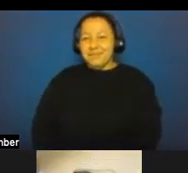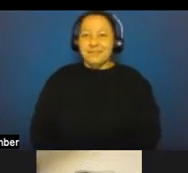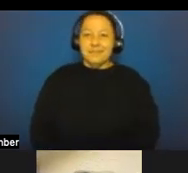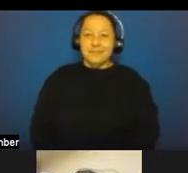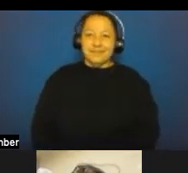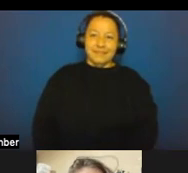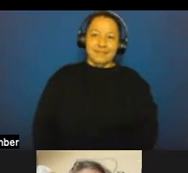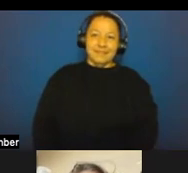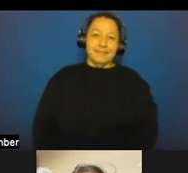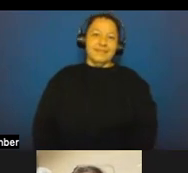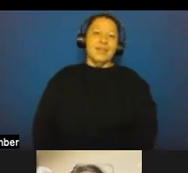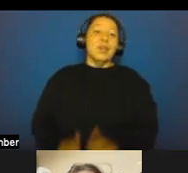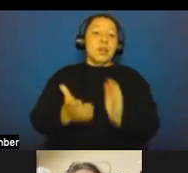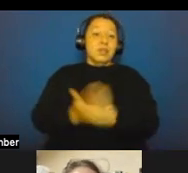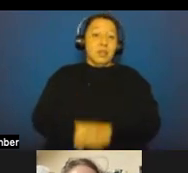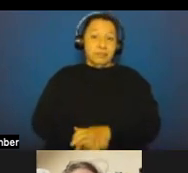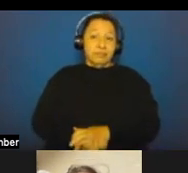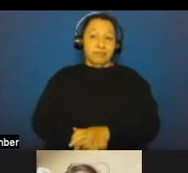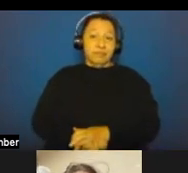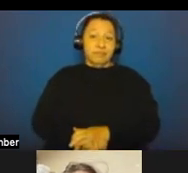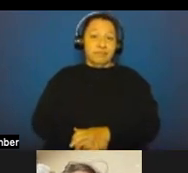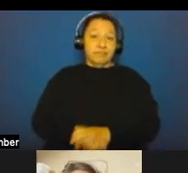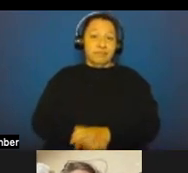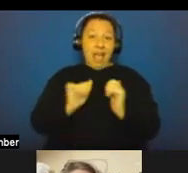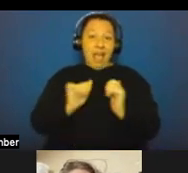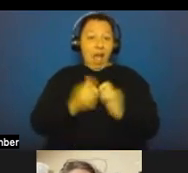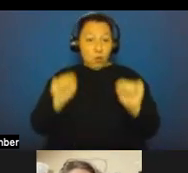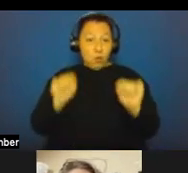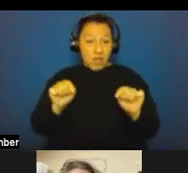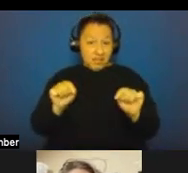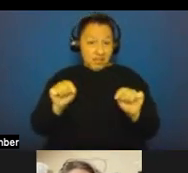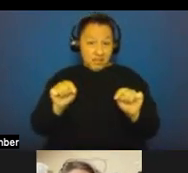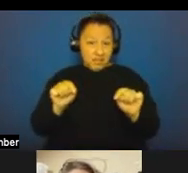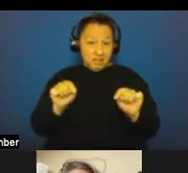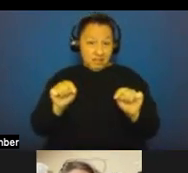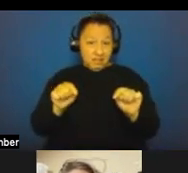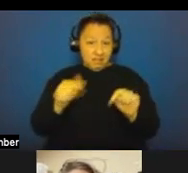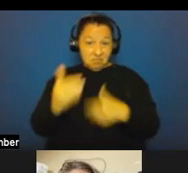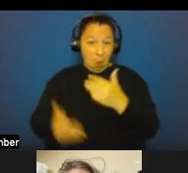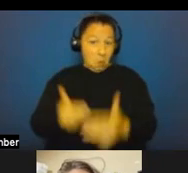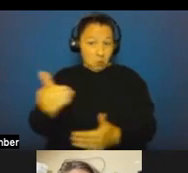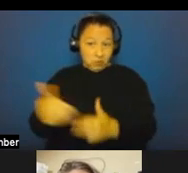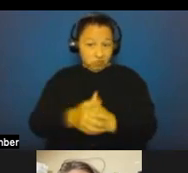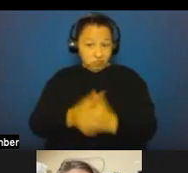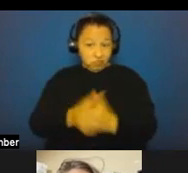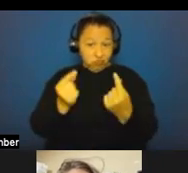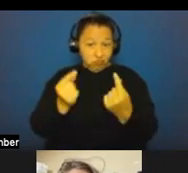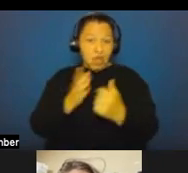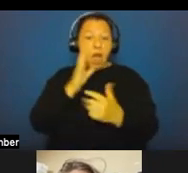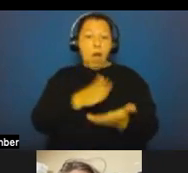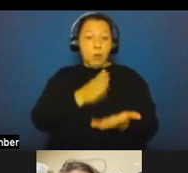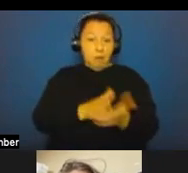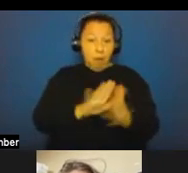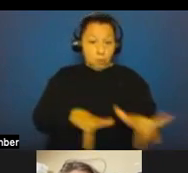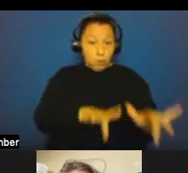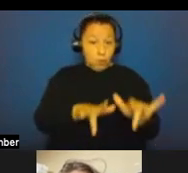So how this goes is that I will stop the recording here in a little